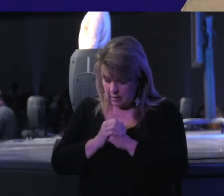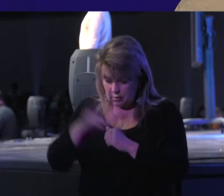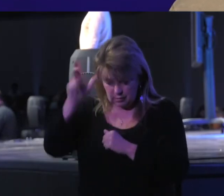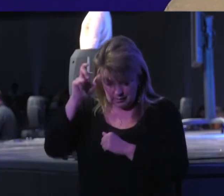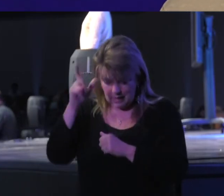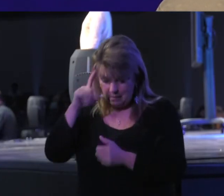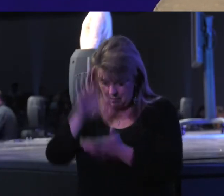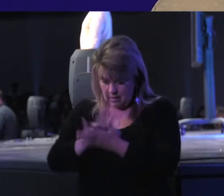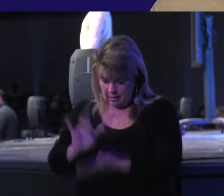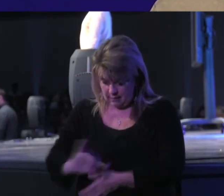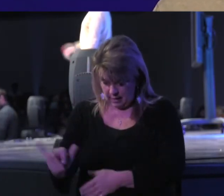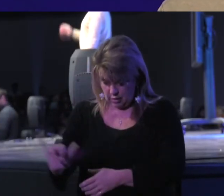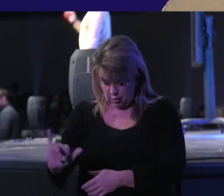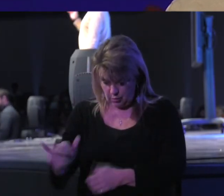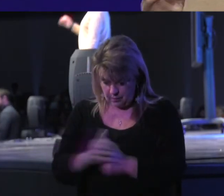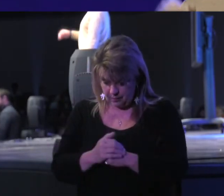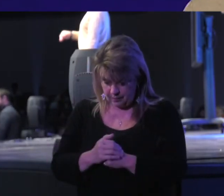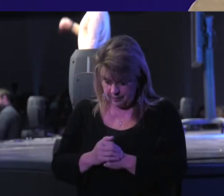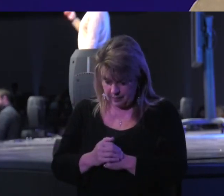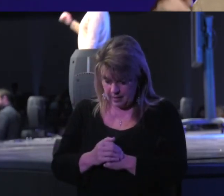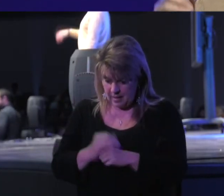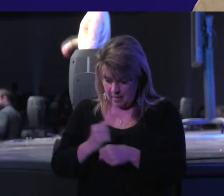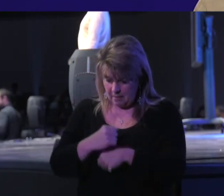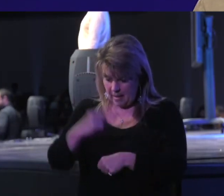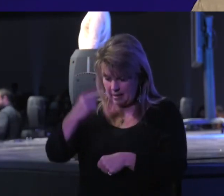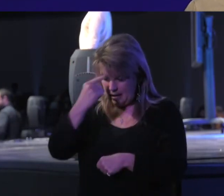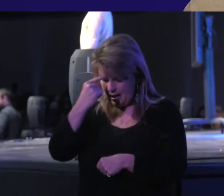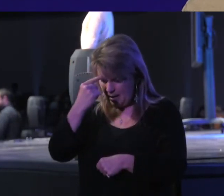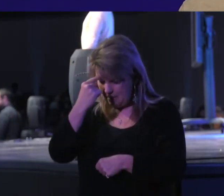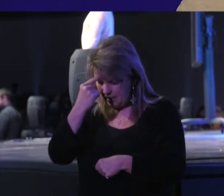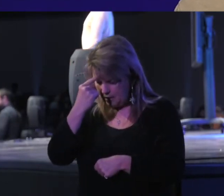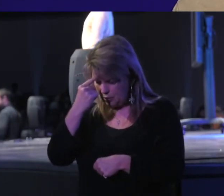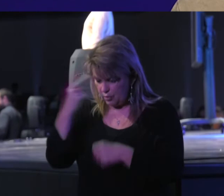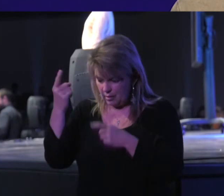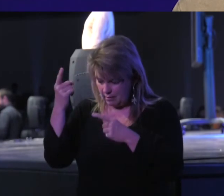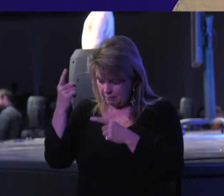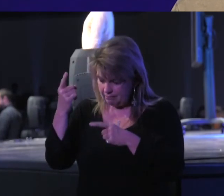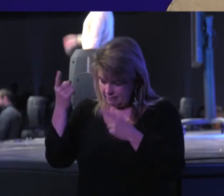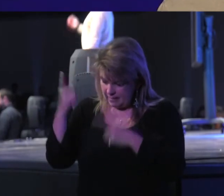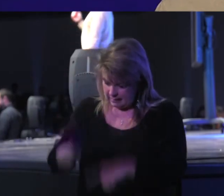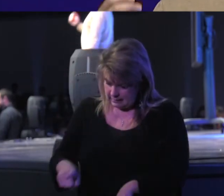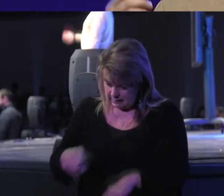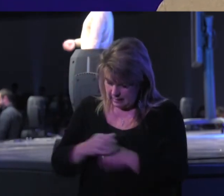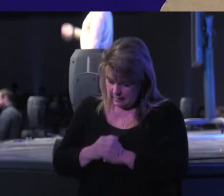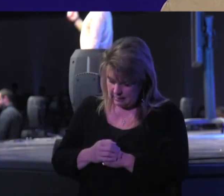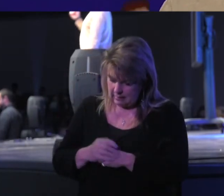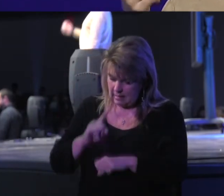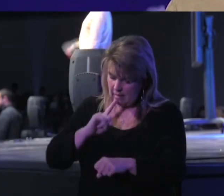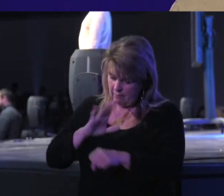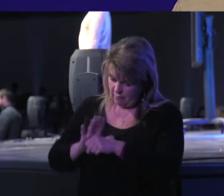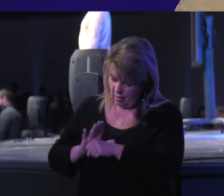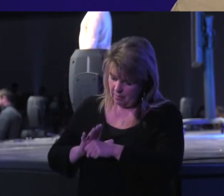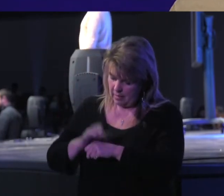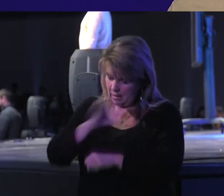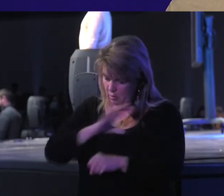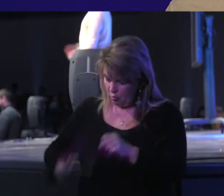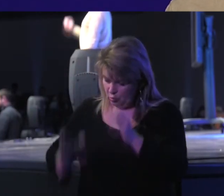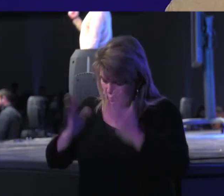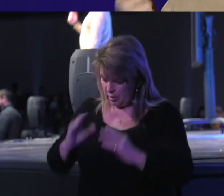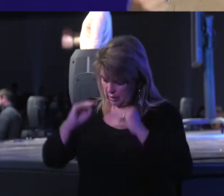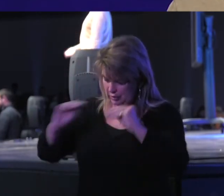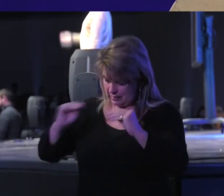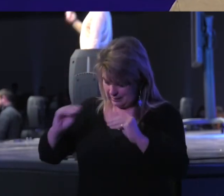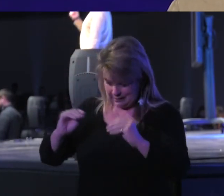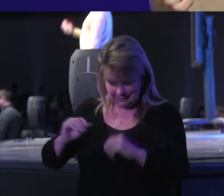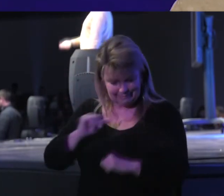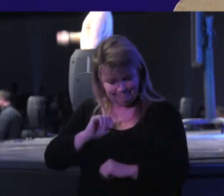too. Making a mental assent, affirming the teachings of Christianity,